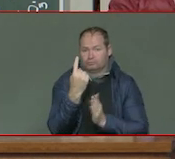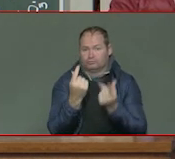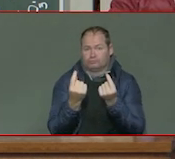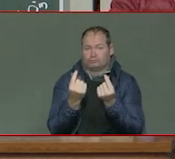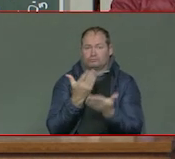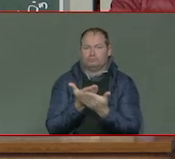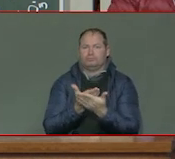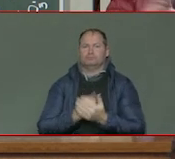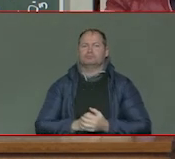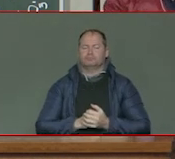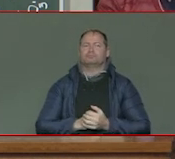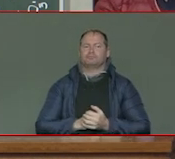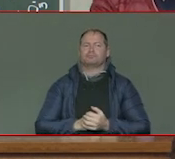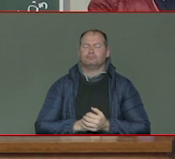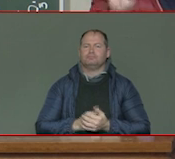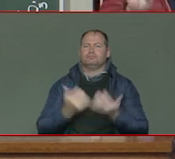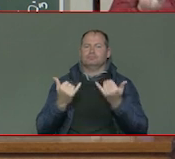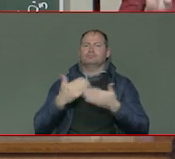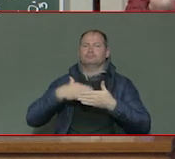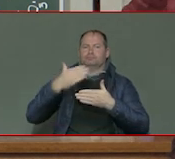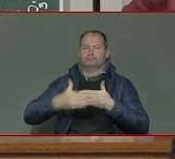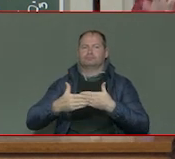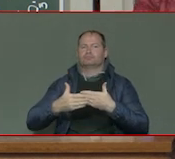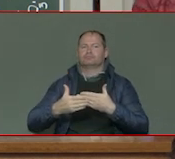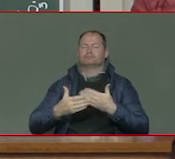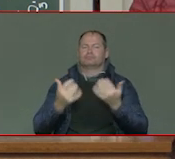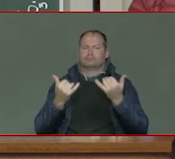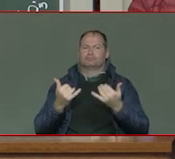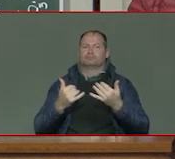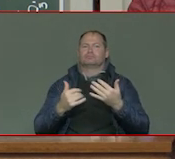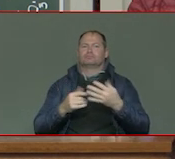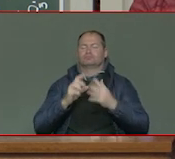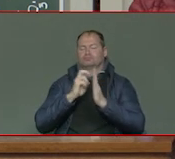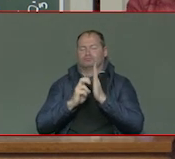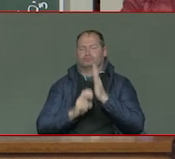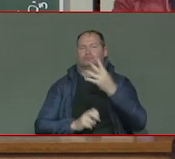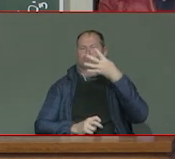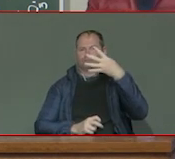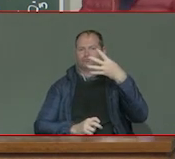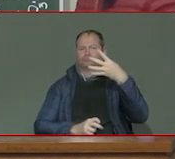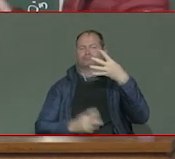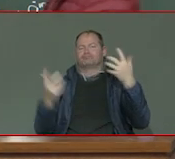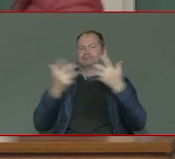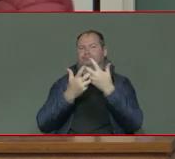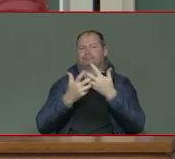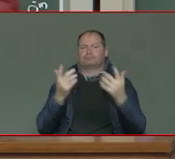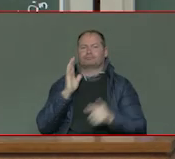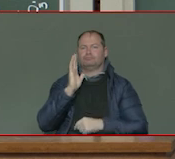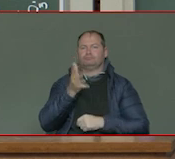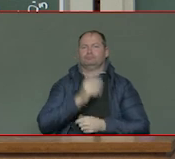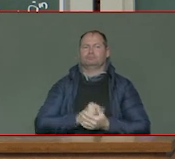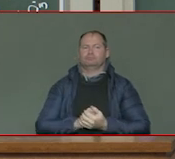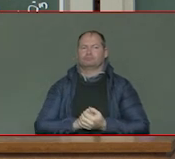to show you that anything will always fit into 4 rules. Okay, this is